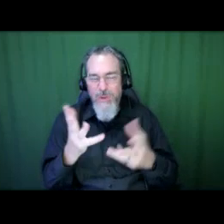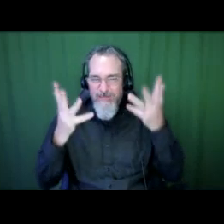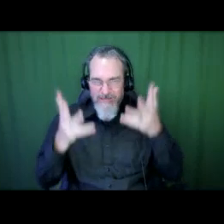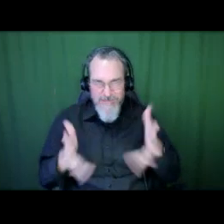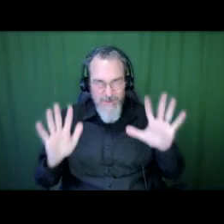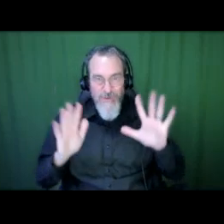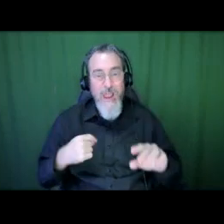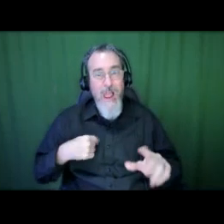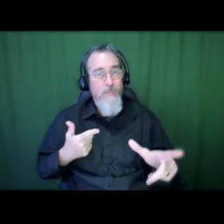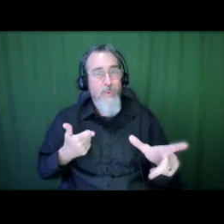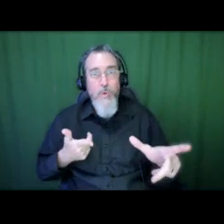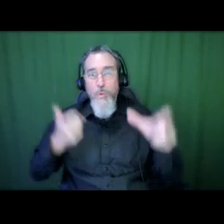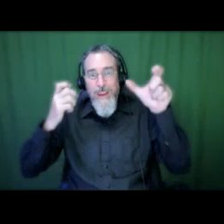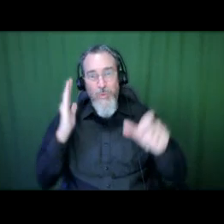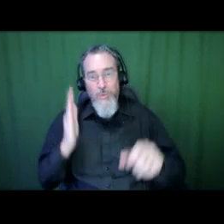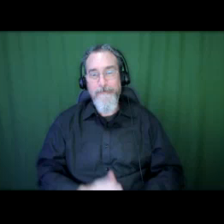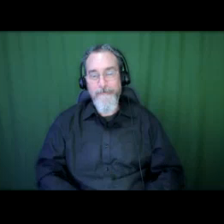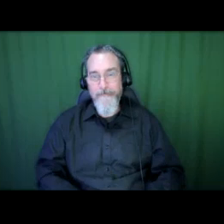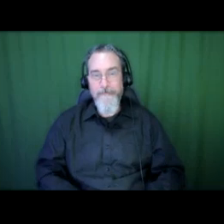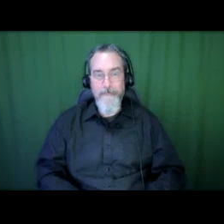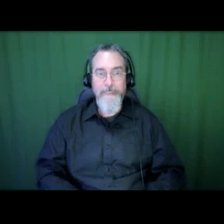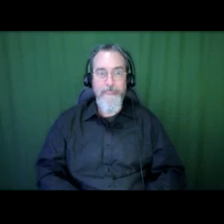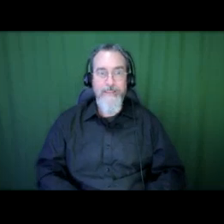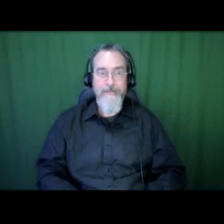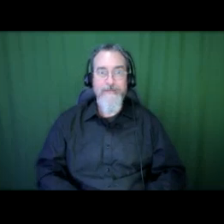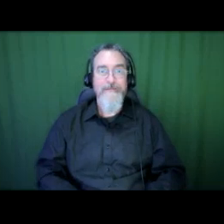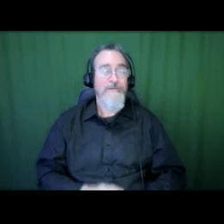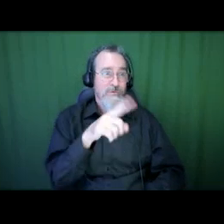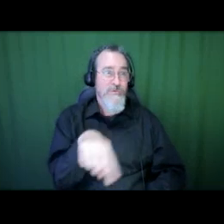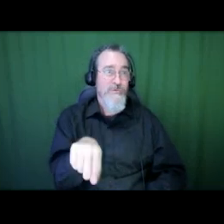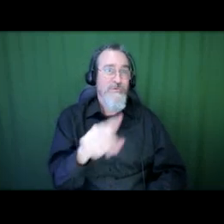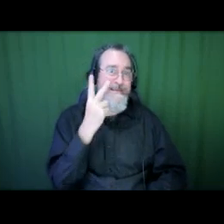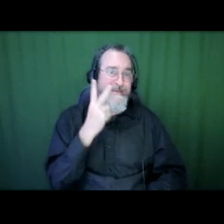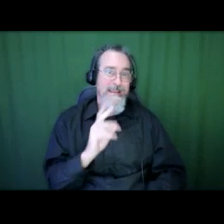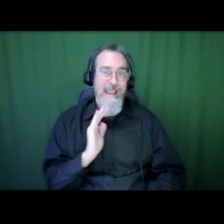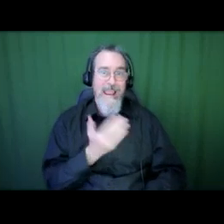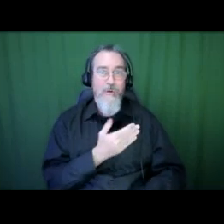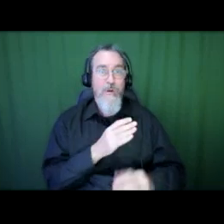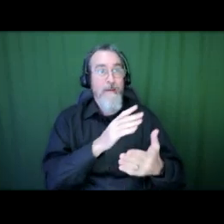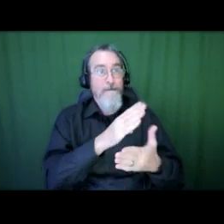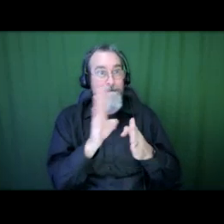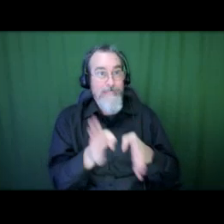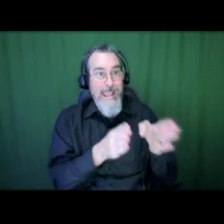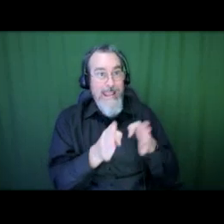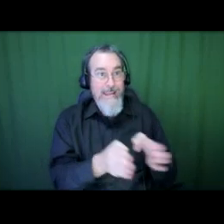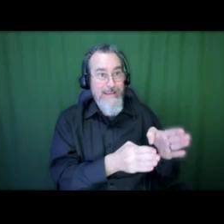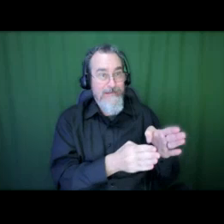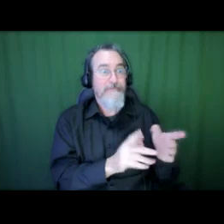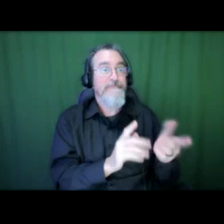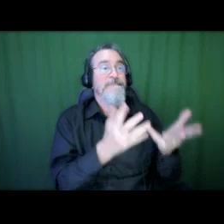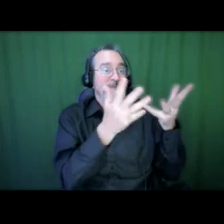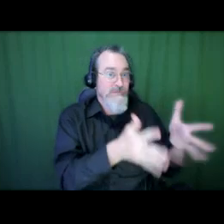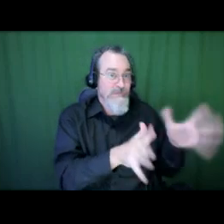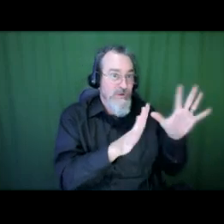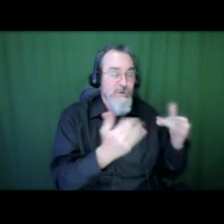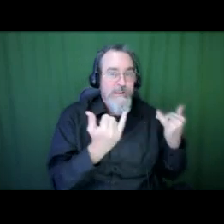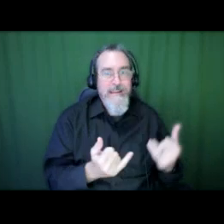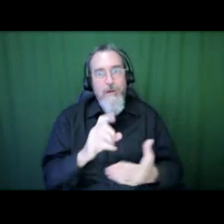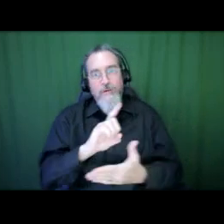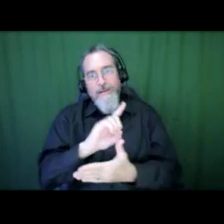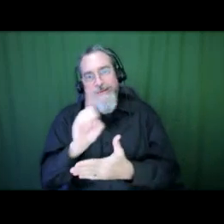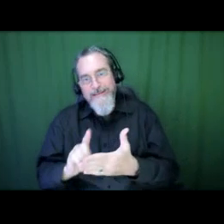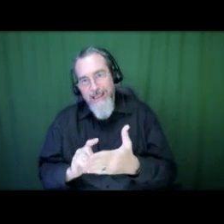with this in our timeline. But essentially, right, as everyone's noting, we're exiting our planning phase, really entering our design phase where the bulk of our curriculum development work